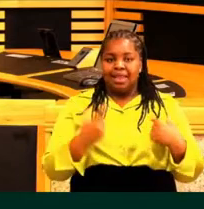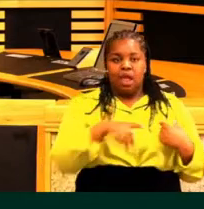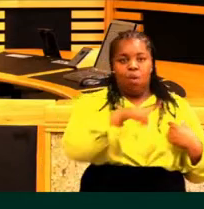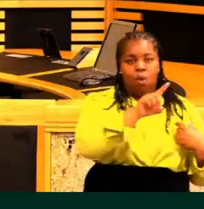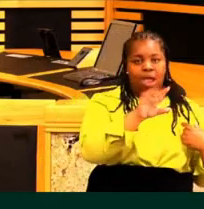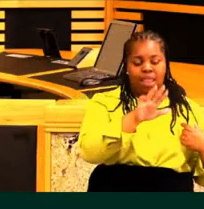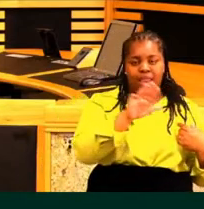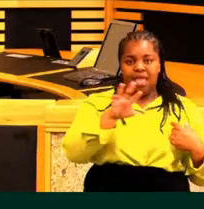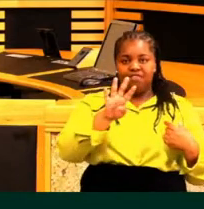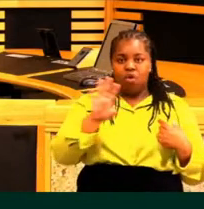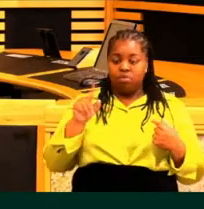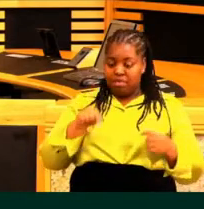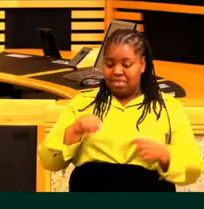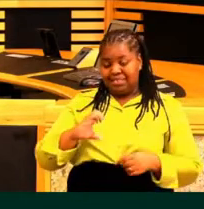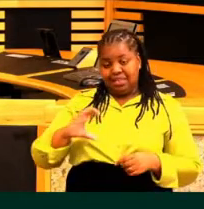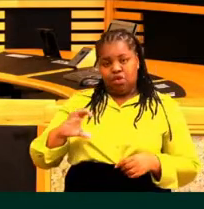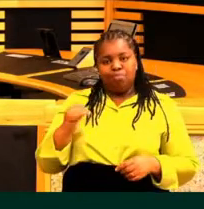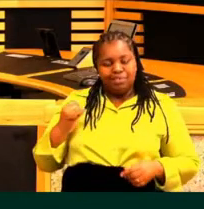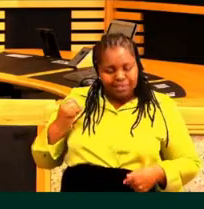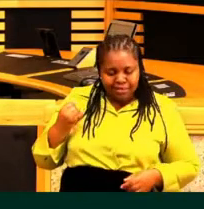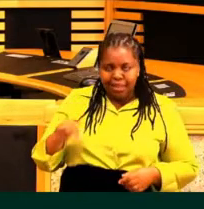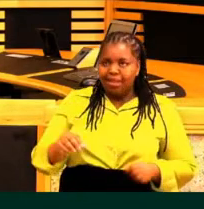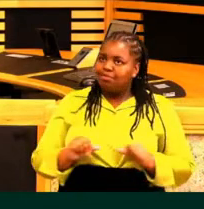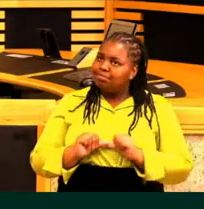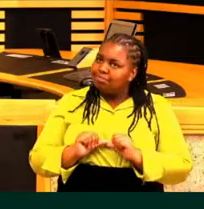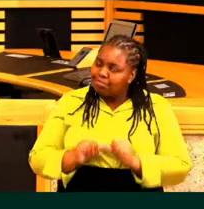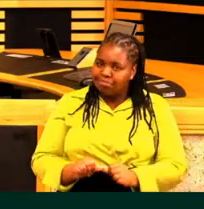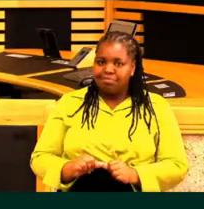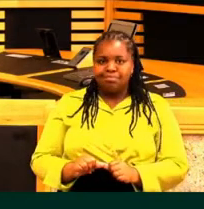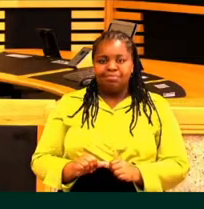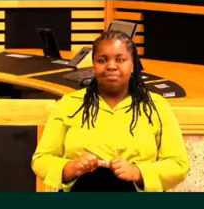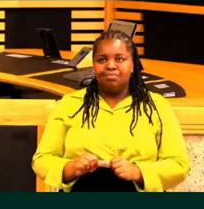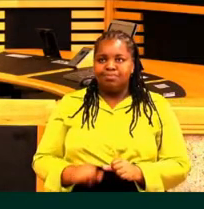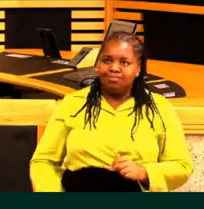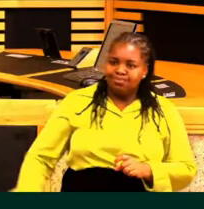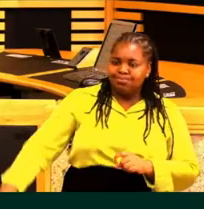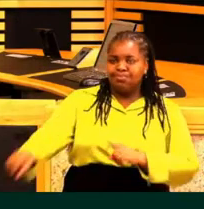the Eastern Cape Province remain challenges